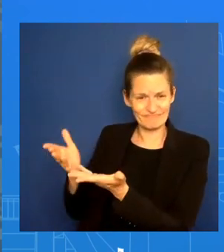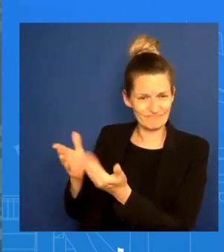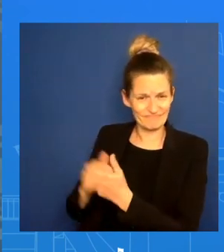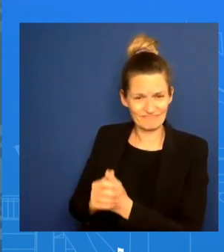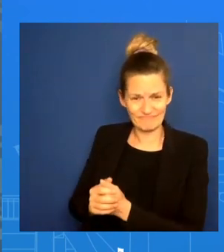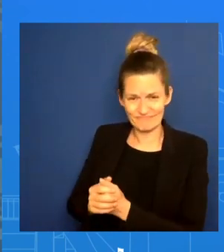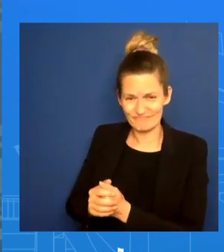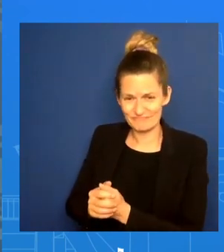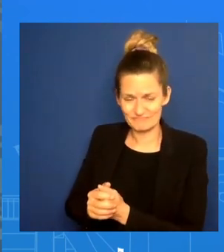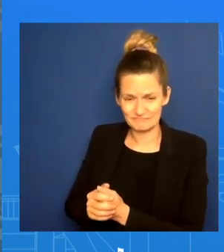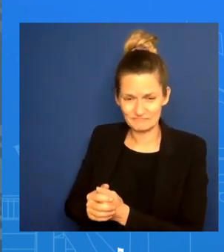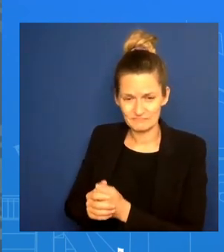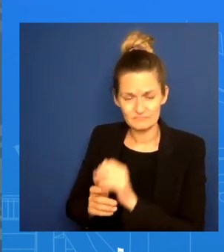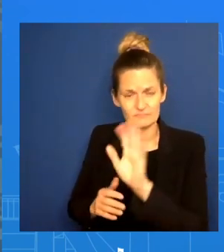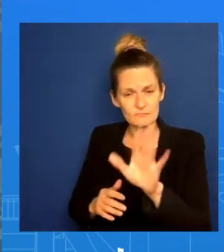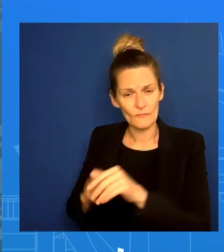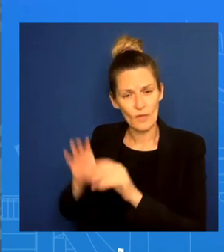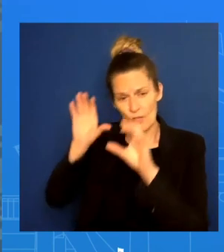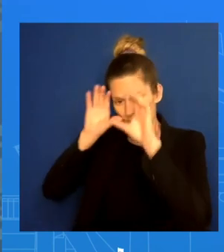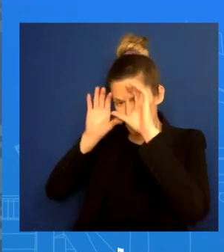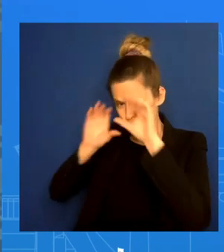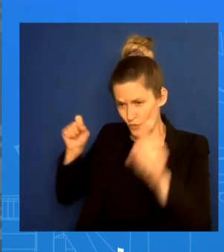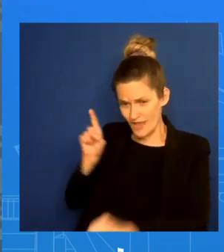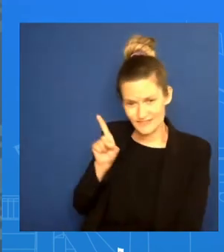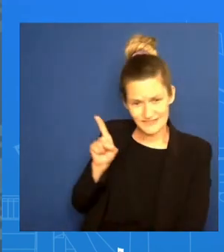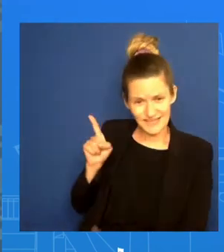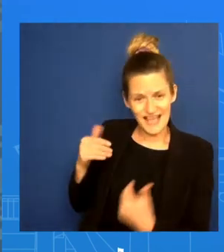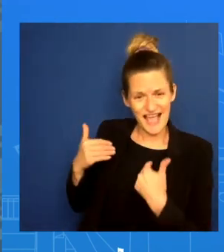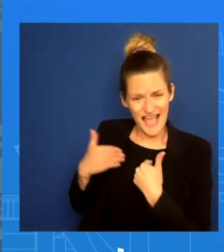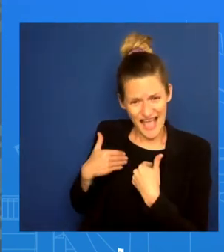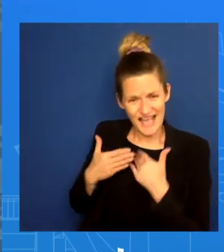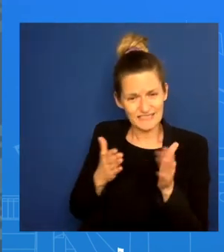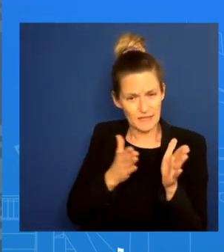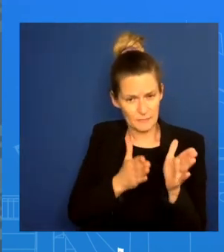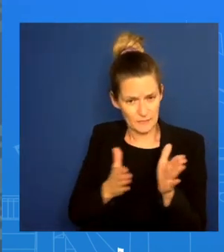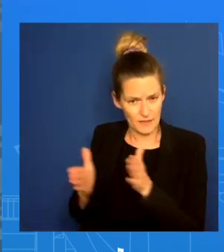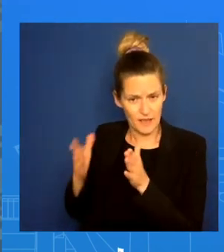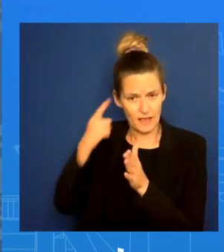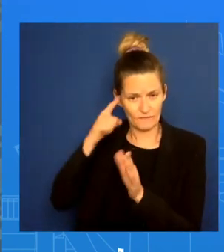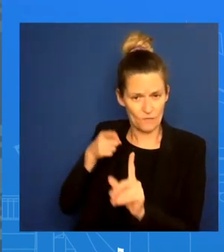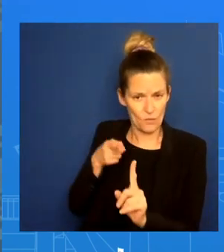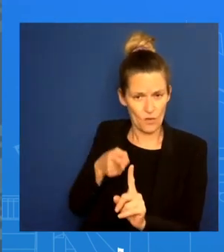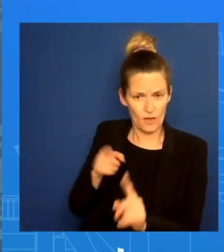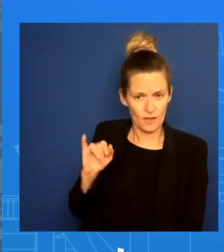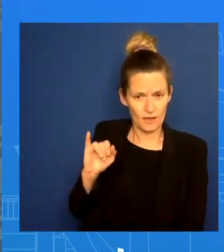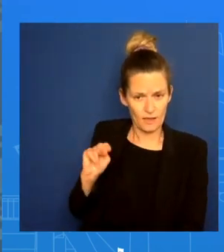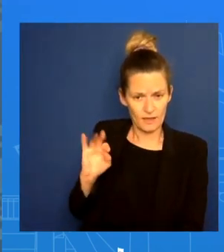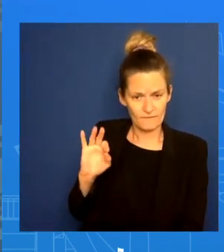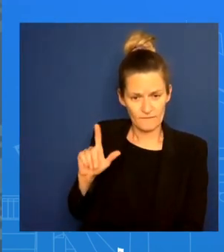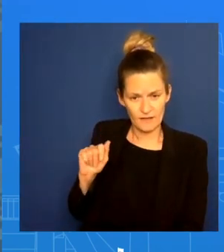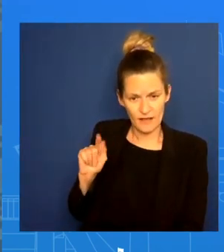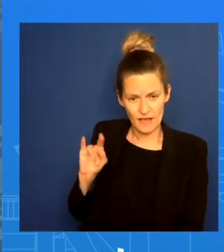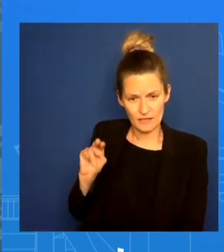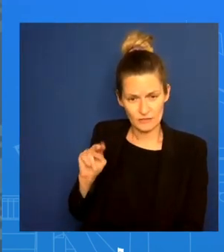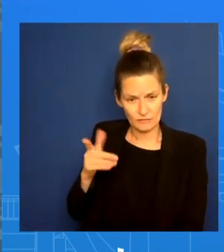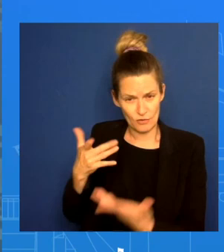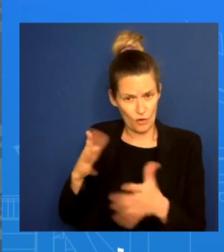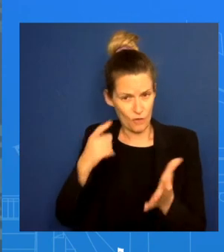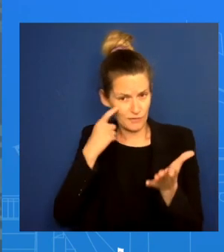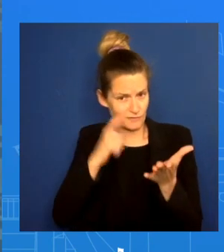plan to lower inflation. We have seen what has happened with gas prices the last 43 days, a steep decline,